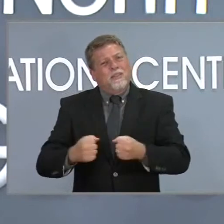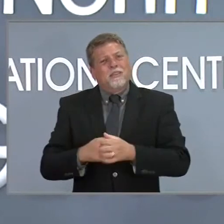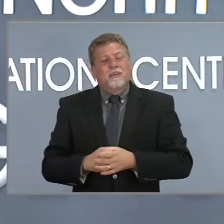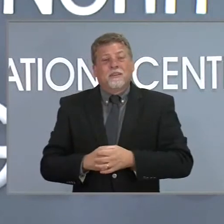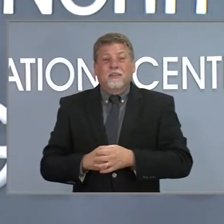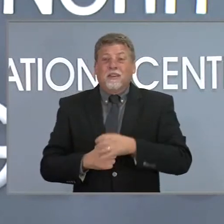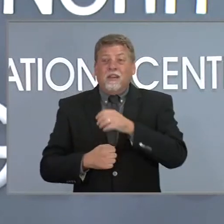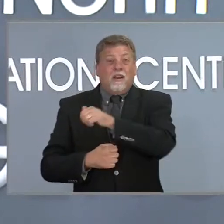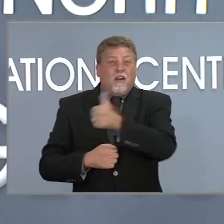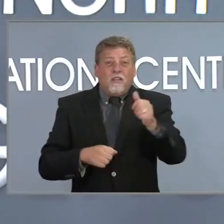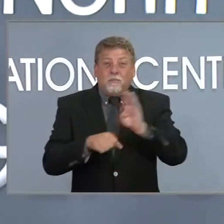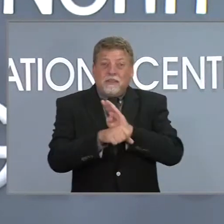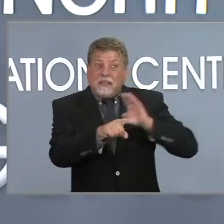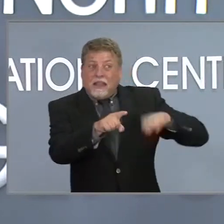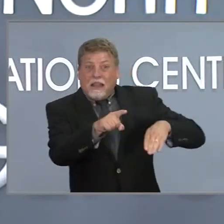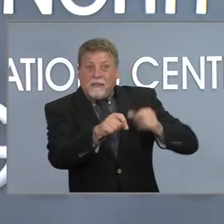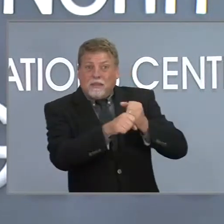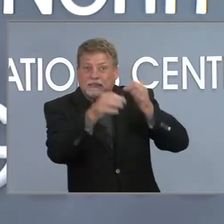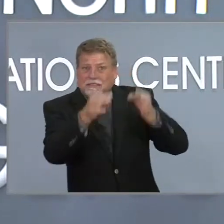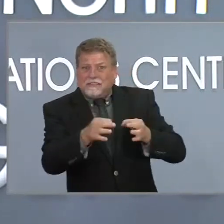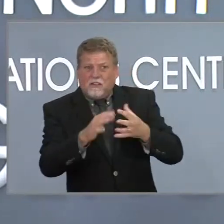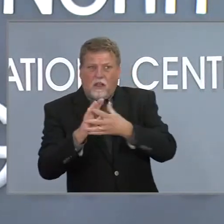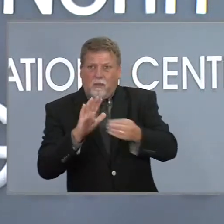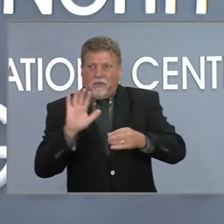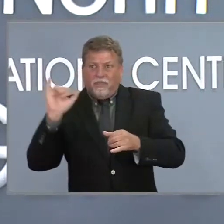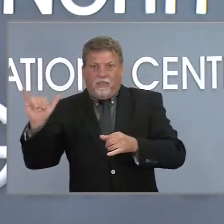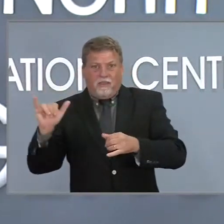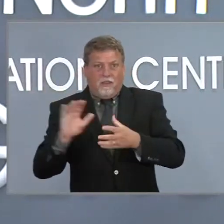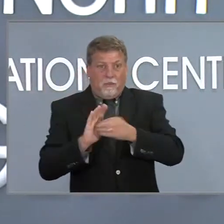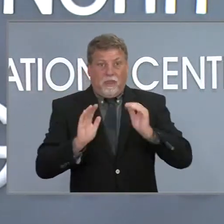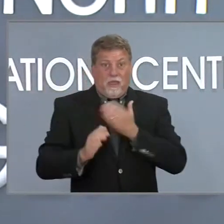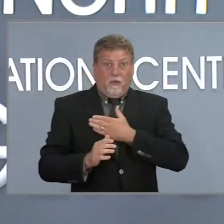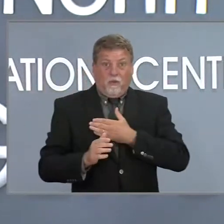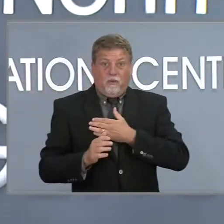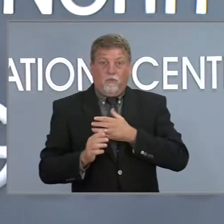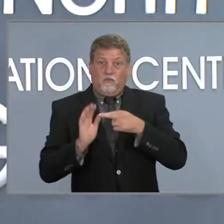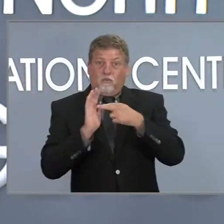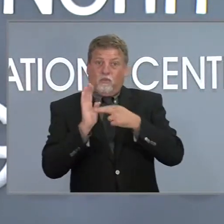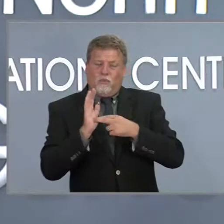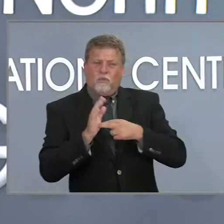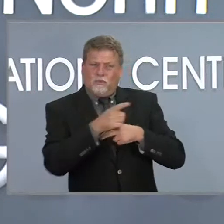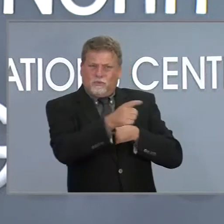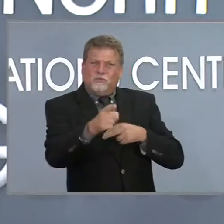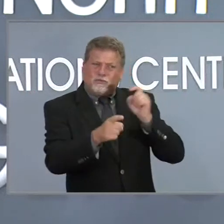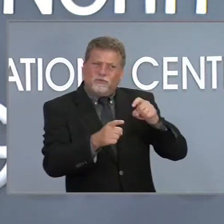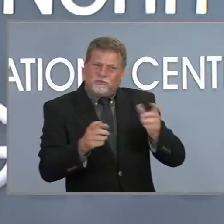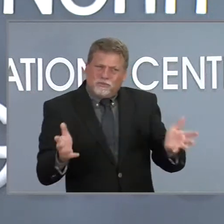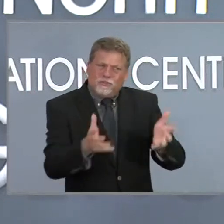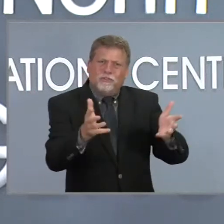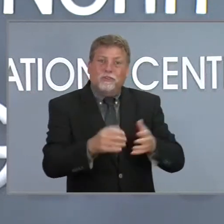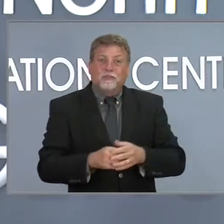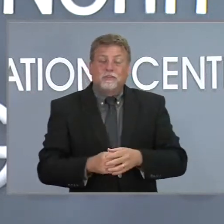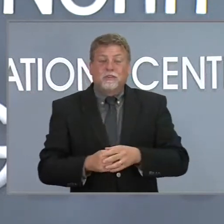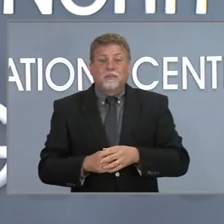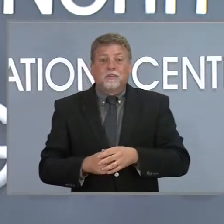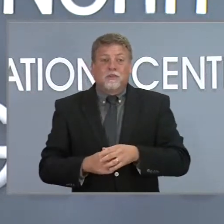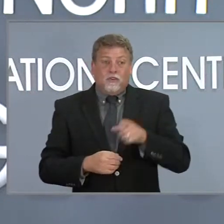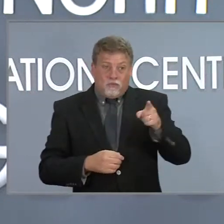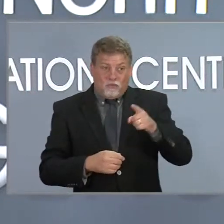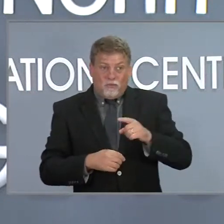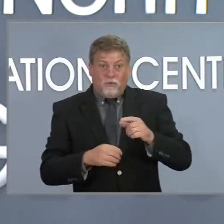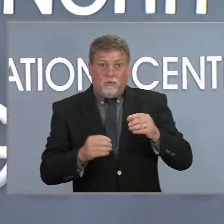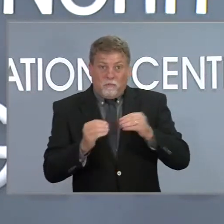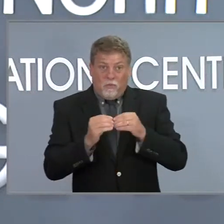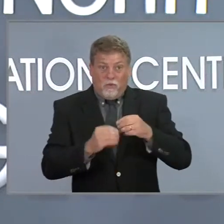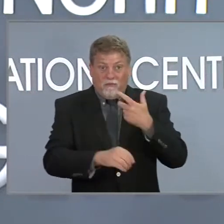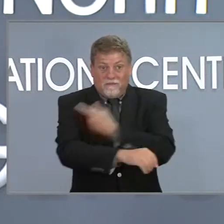step up and do this. The more places you need a vaccine, the more vaccinations we'll have.